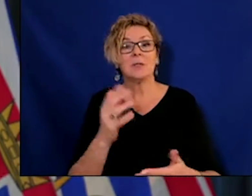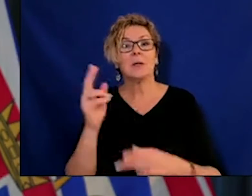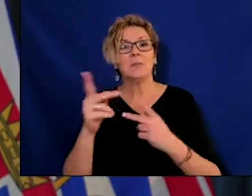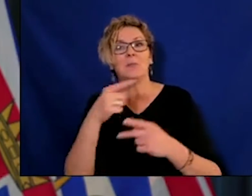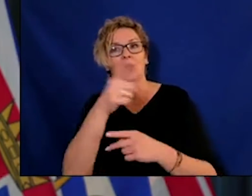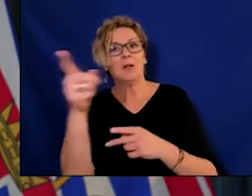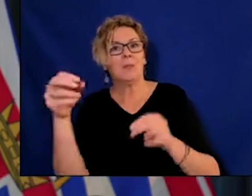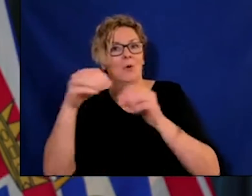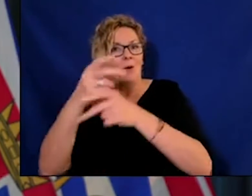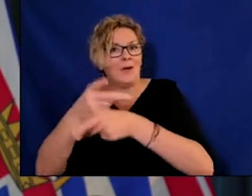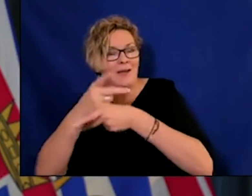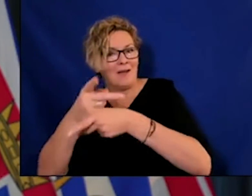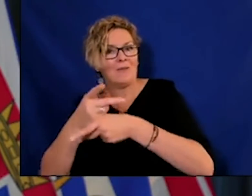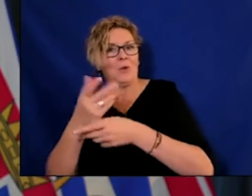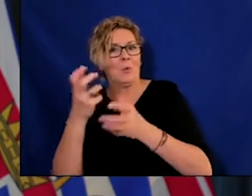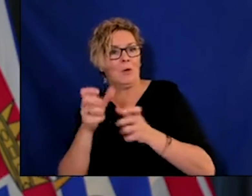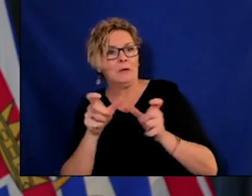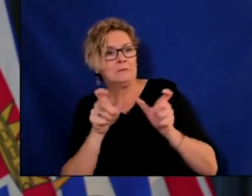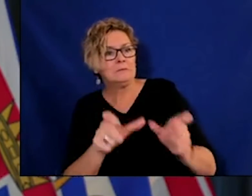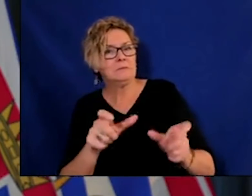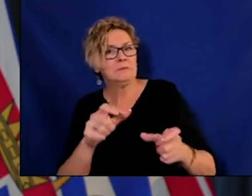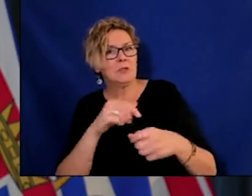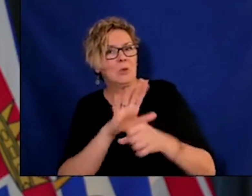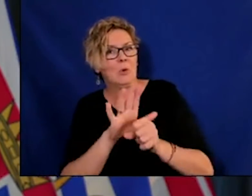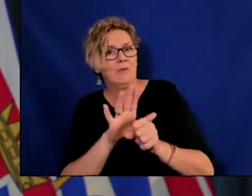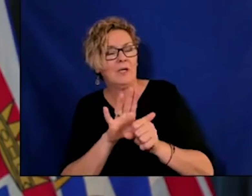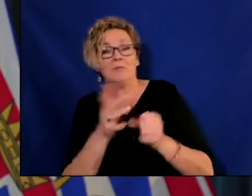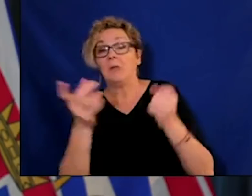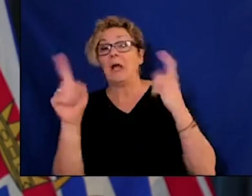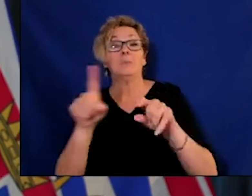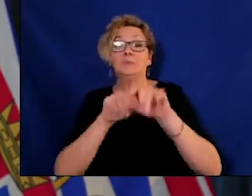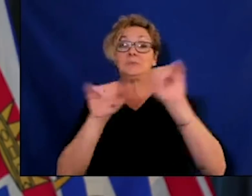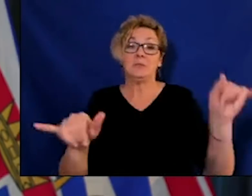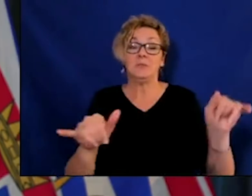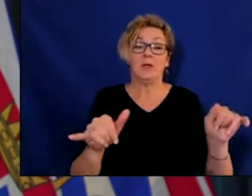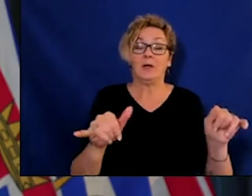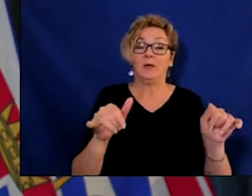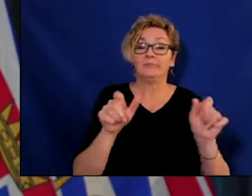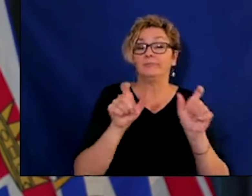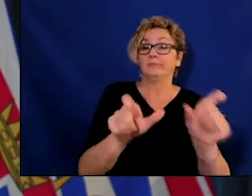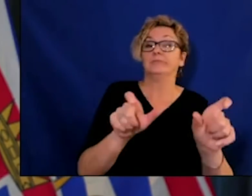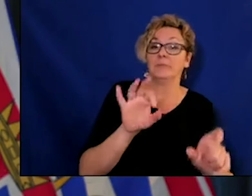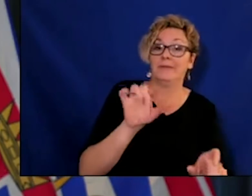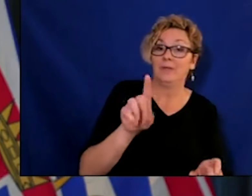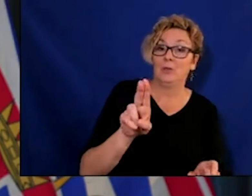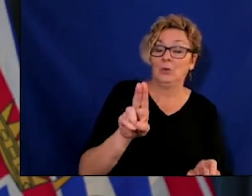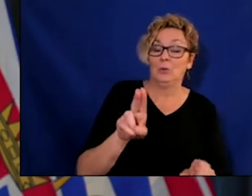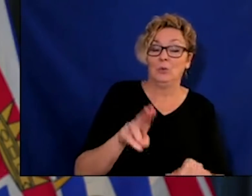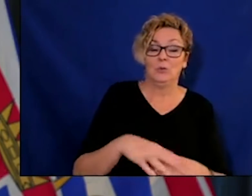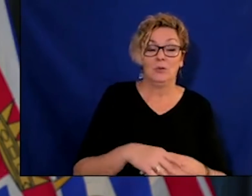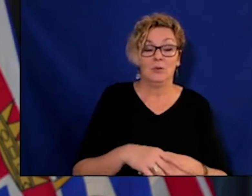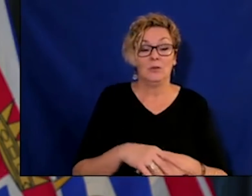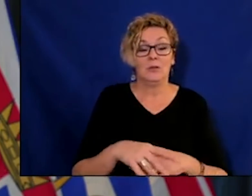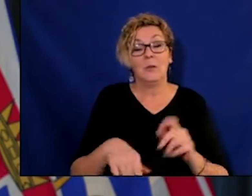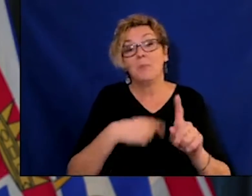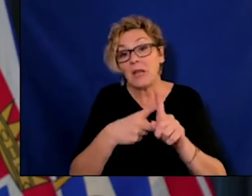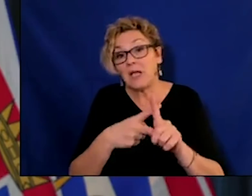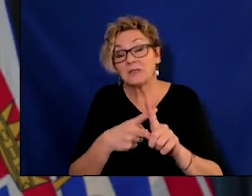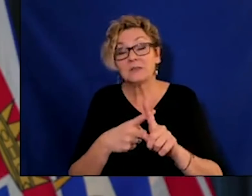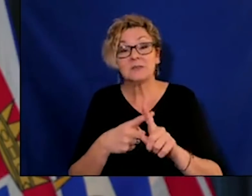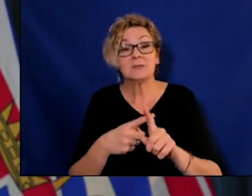inhale from somebody who's been sick. So the fact that everybody's going out and getting immunized is very helpful as